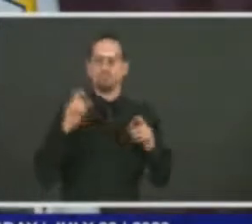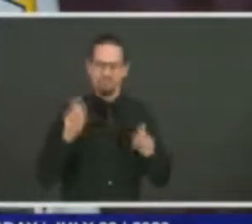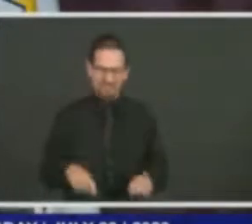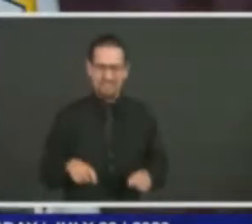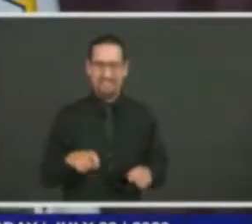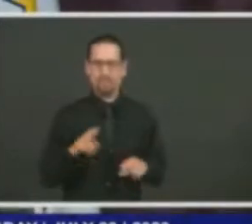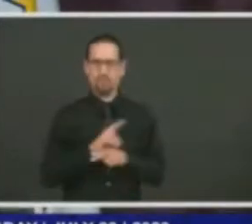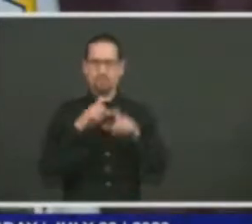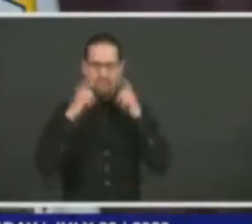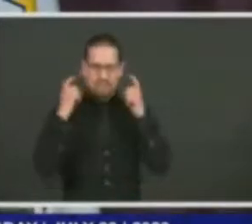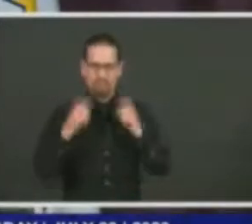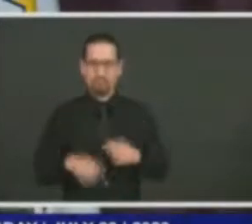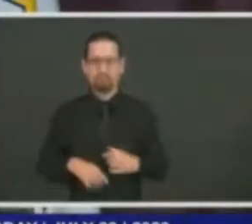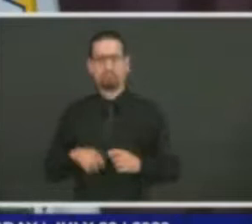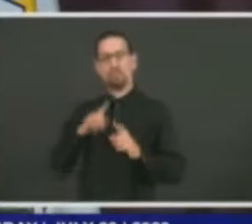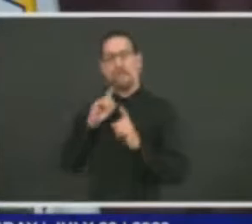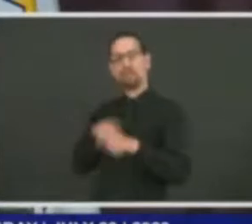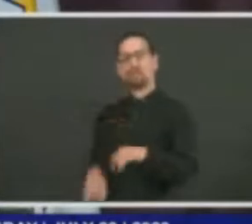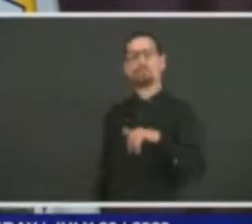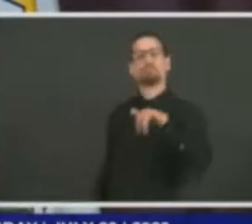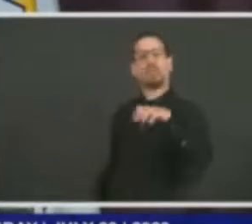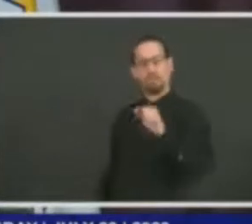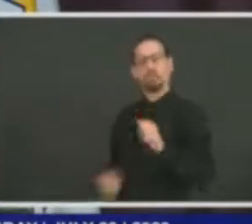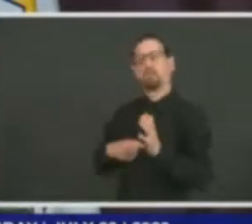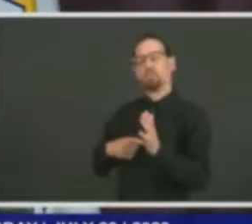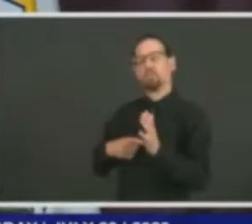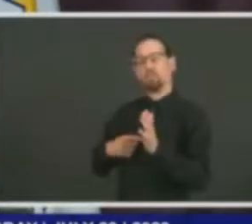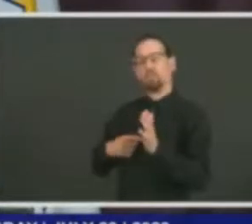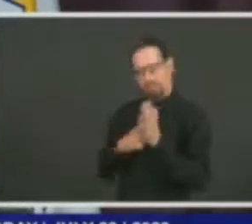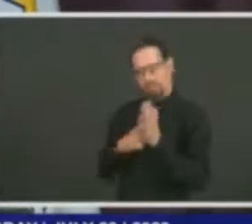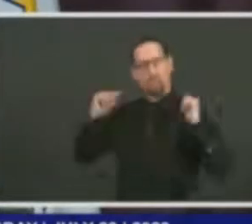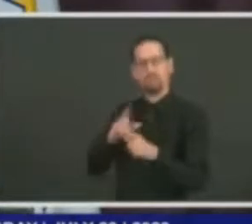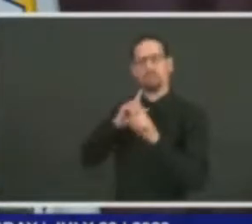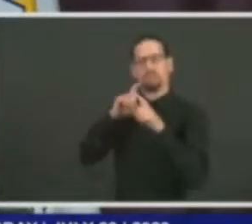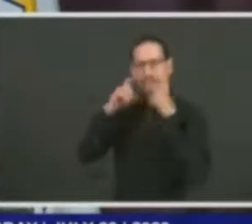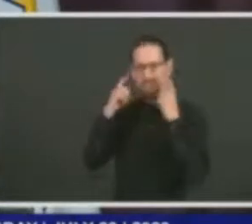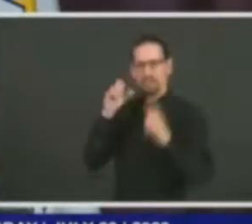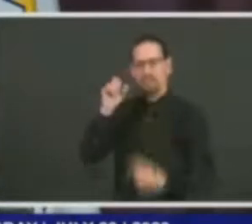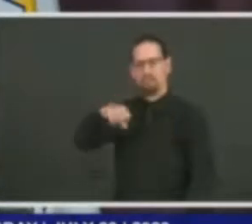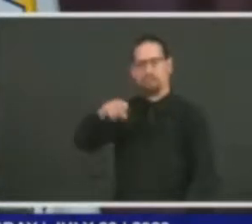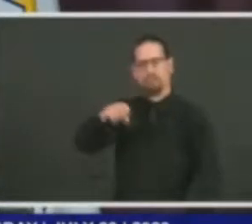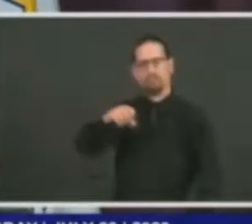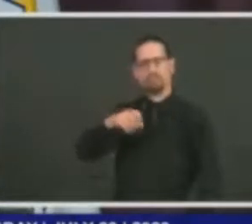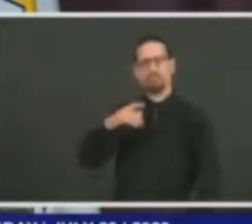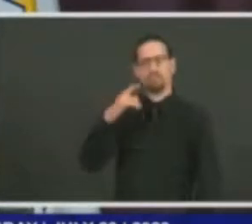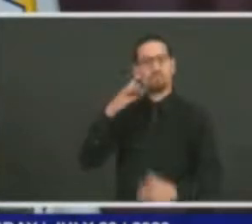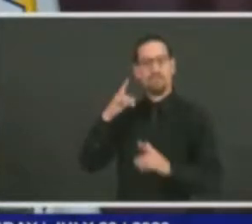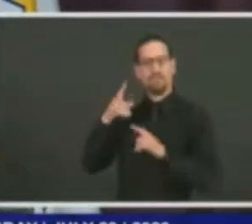require masks. This is something we are hearing from a lot of teachers.